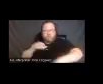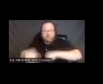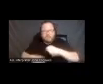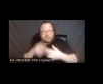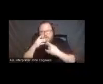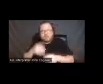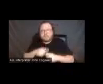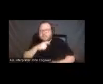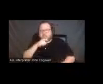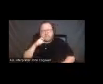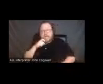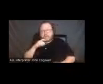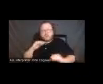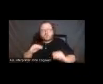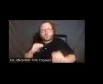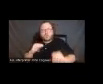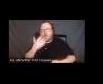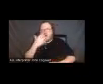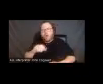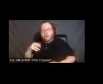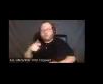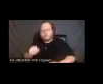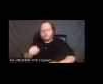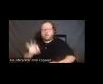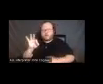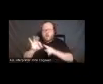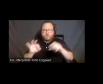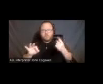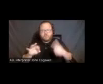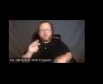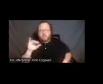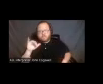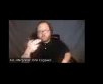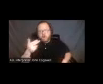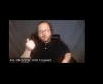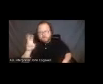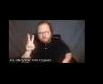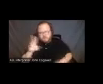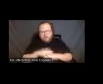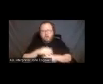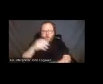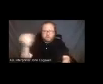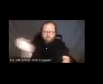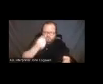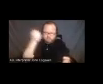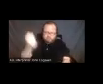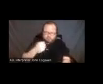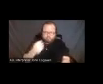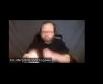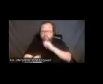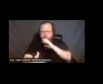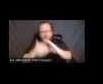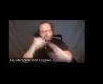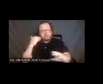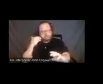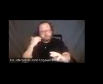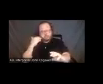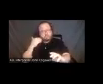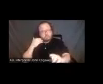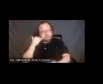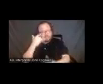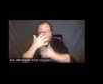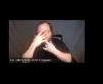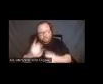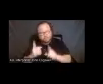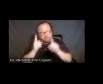Desert Hot Springs from 9 to 11 on March 16th, a Saturday. And just shoot me an email if you're interested and I'll get